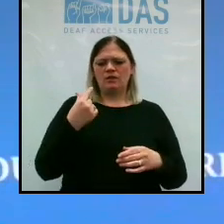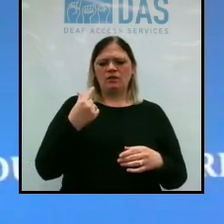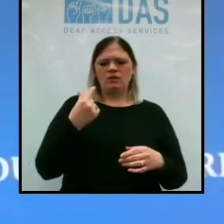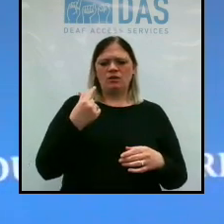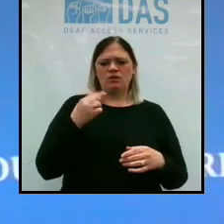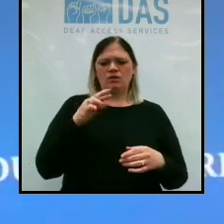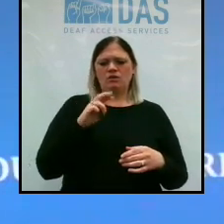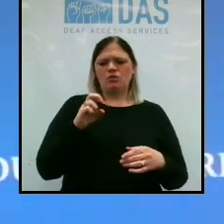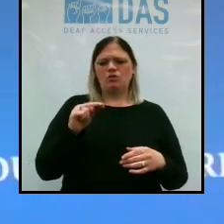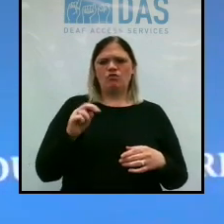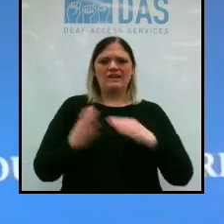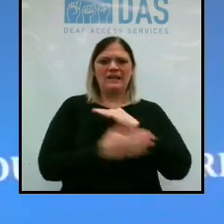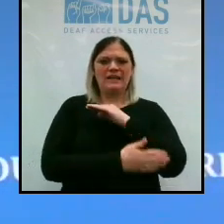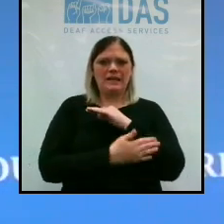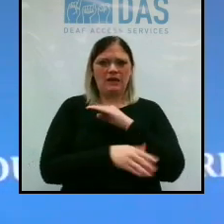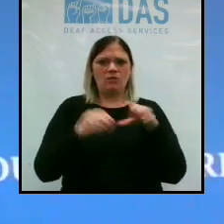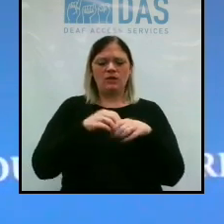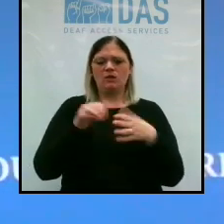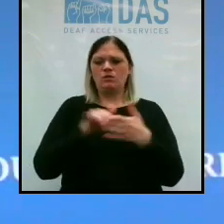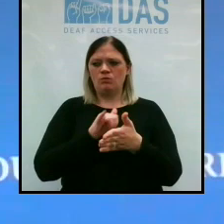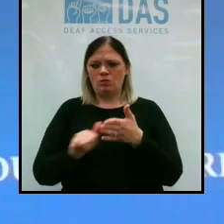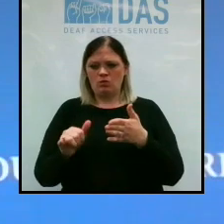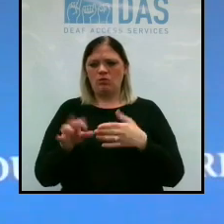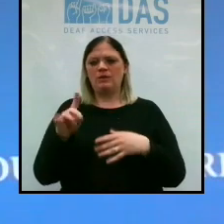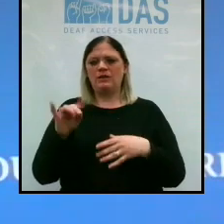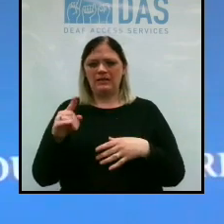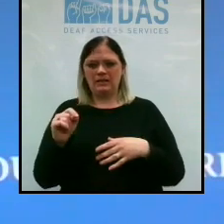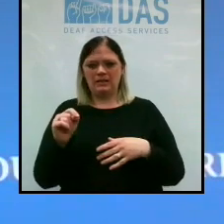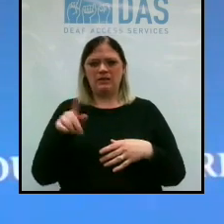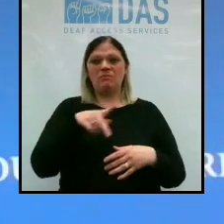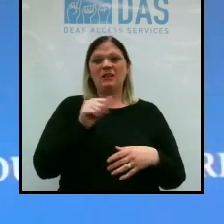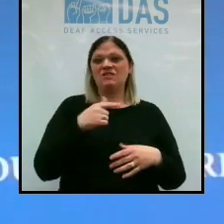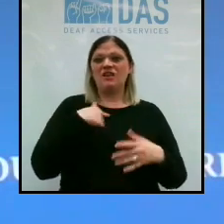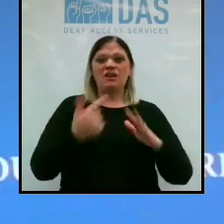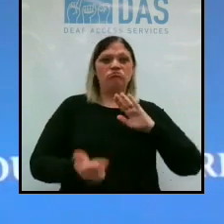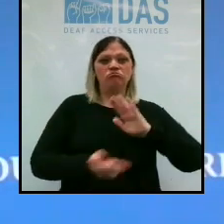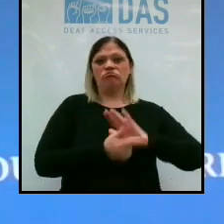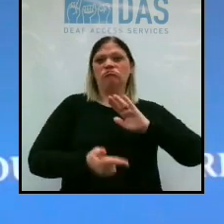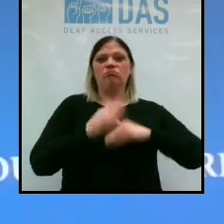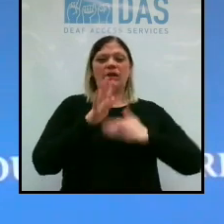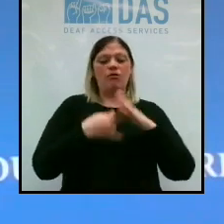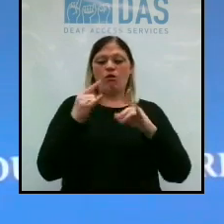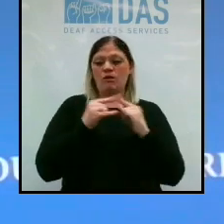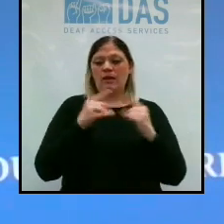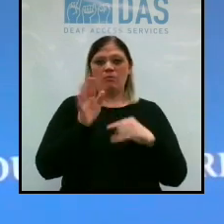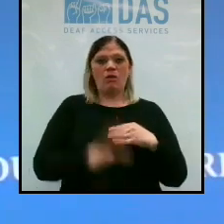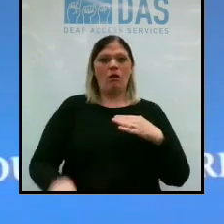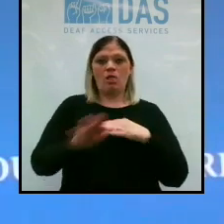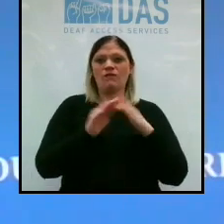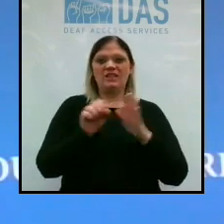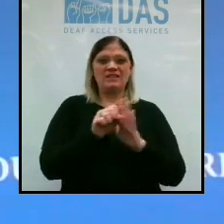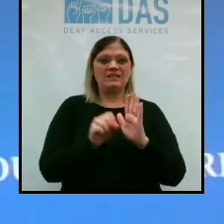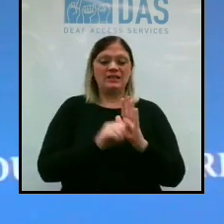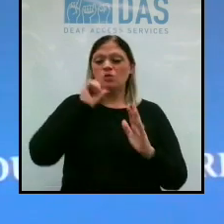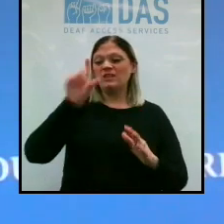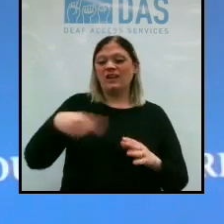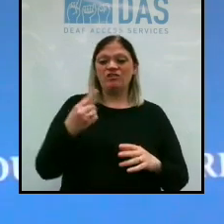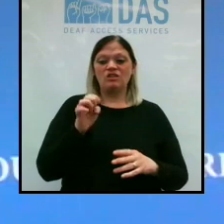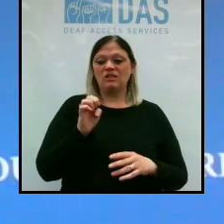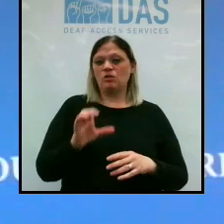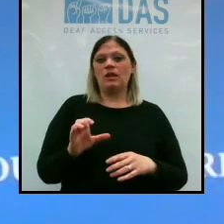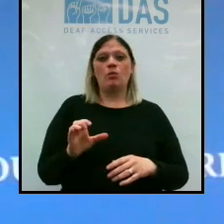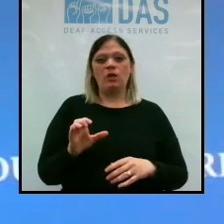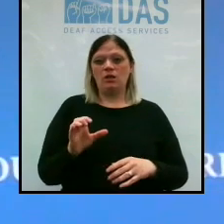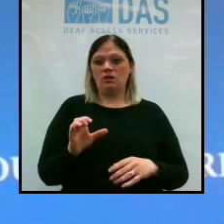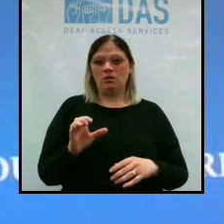in upstate New York also did it. I know in Pennsylvania they had a complete ban on all camping throughout the whole state. So it's not like Erie County is the only one that's done